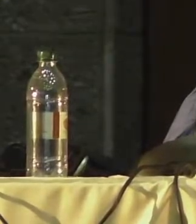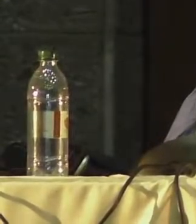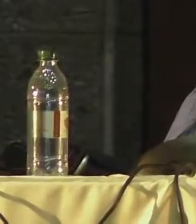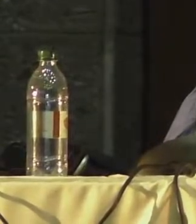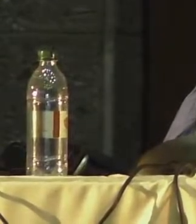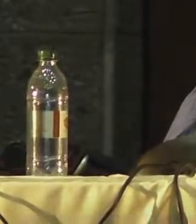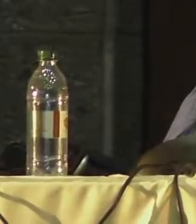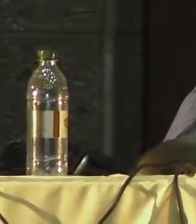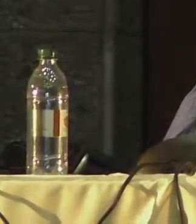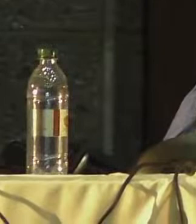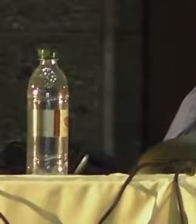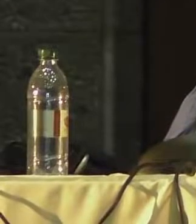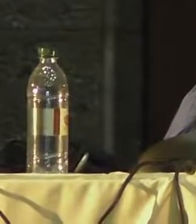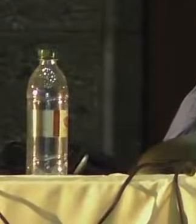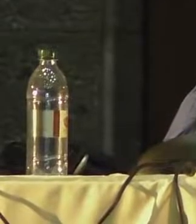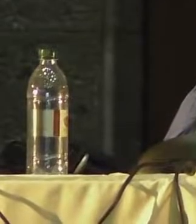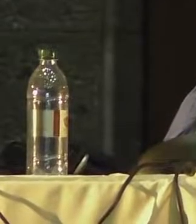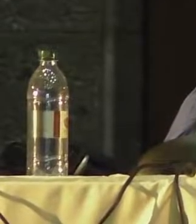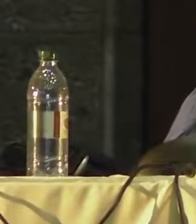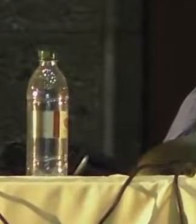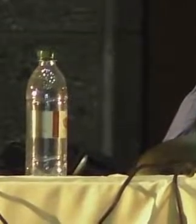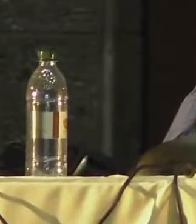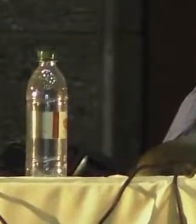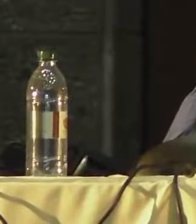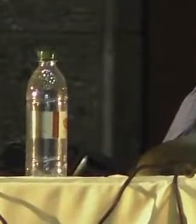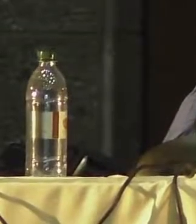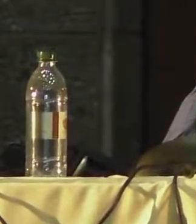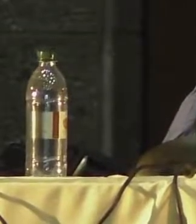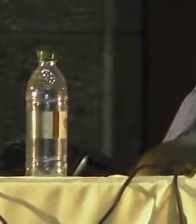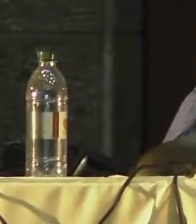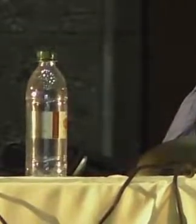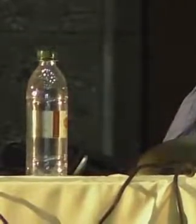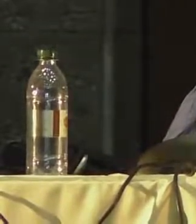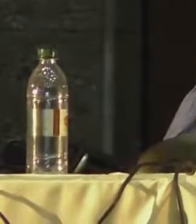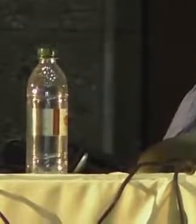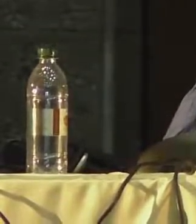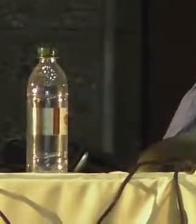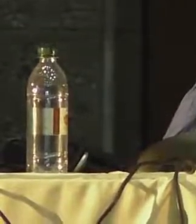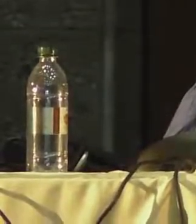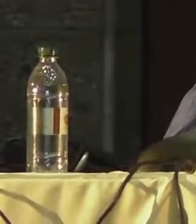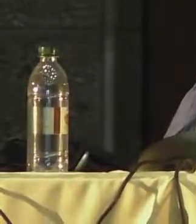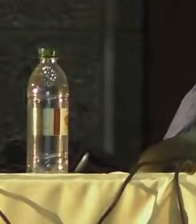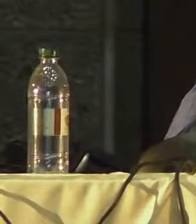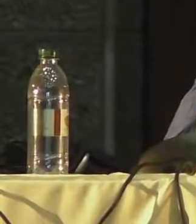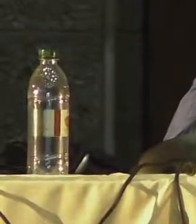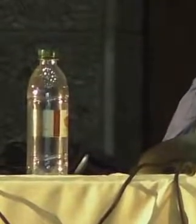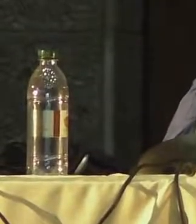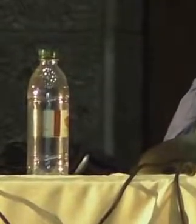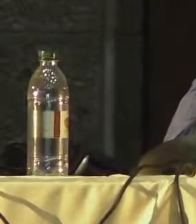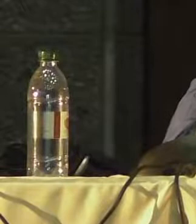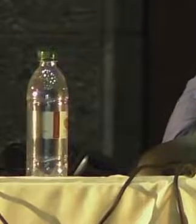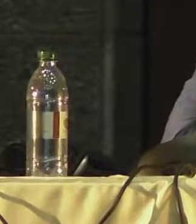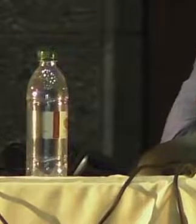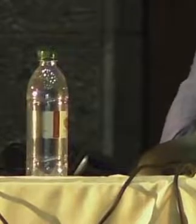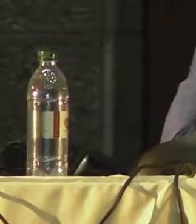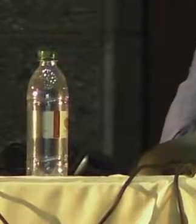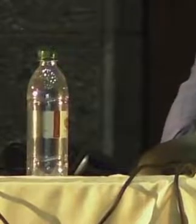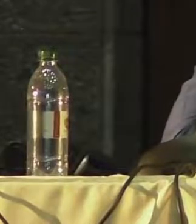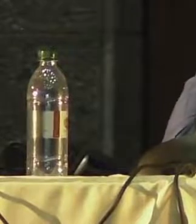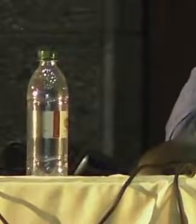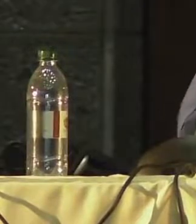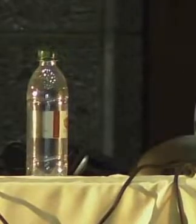1.30%, from 8.6 billion to 8.567 billion. So the programs that